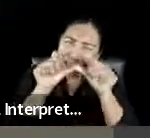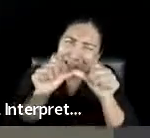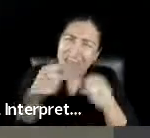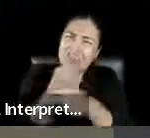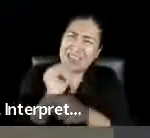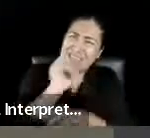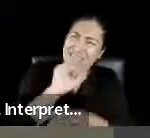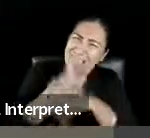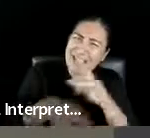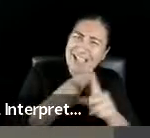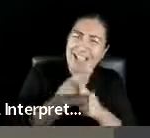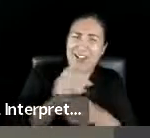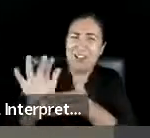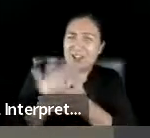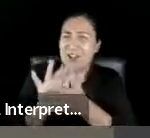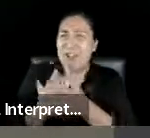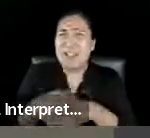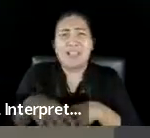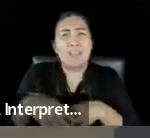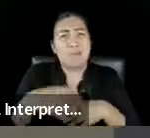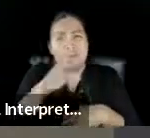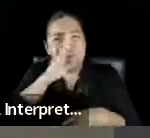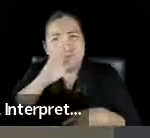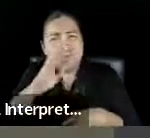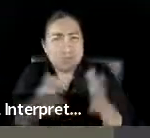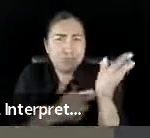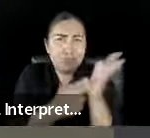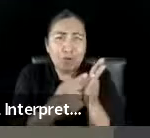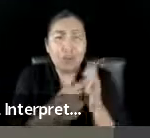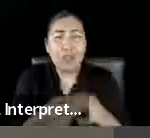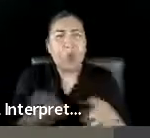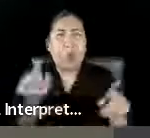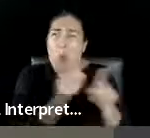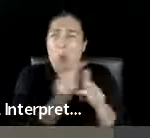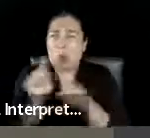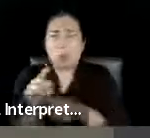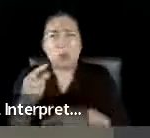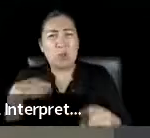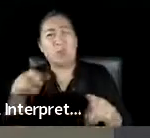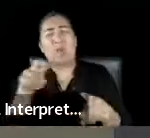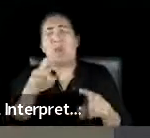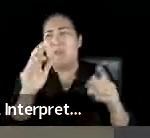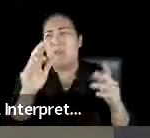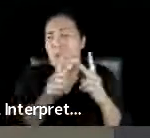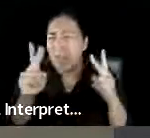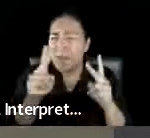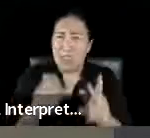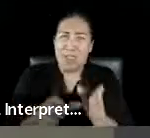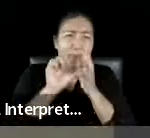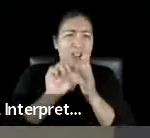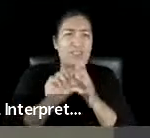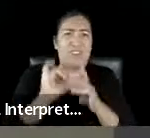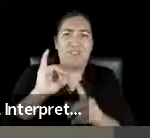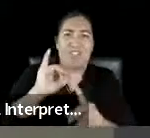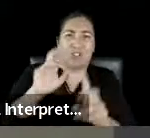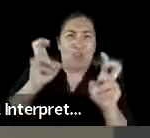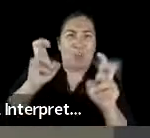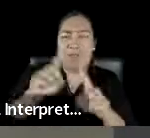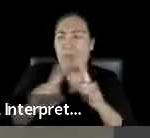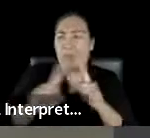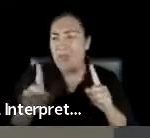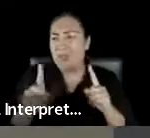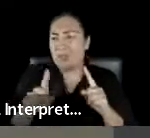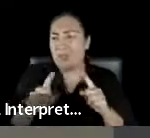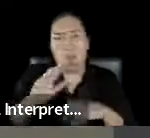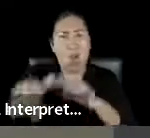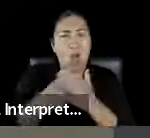just have to say, the subject matter was really impressive and incredible, but also those films looked really good. Like there